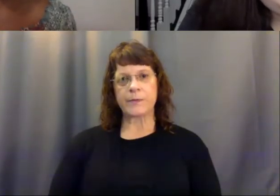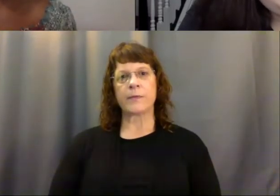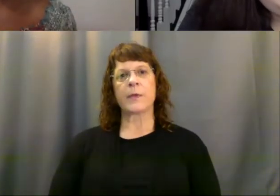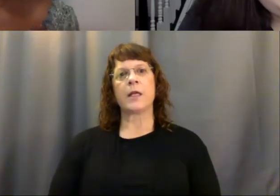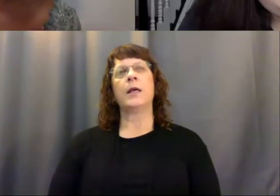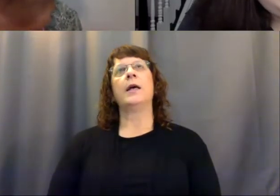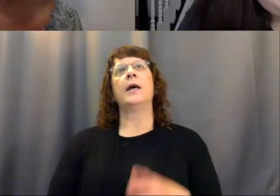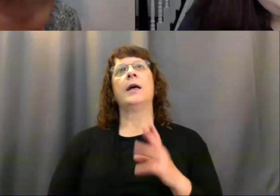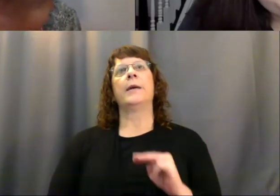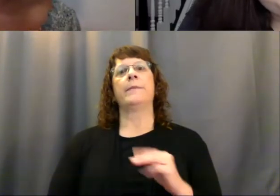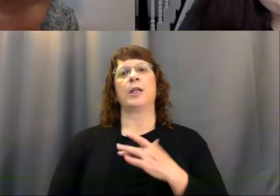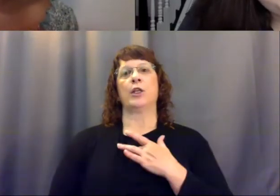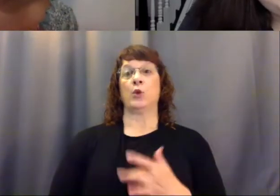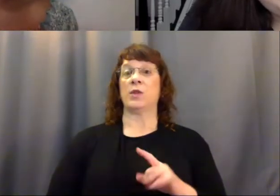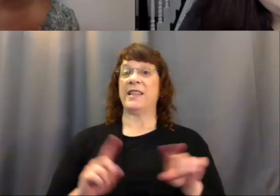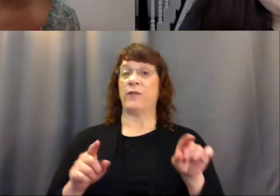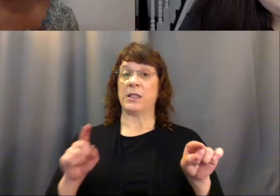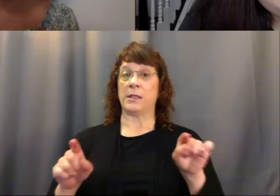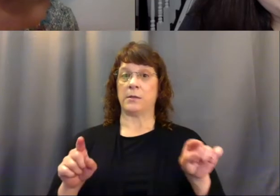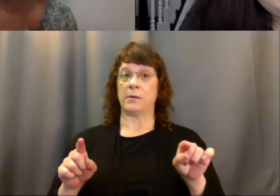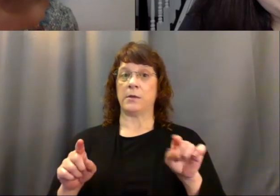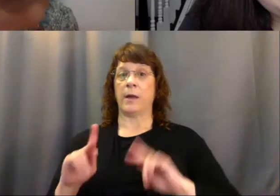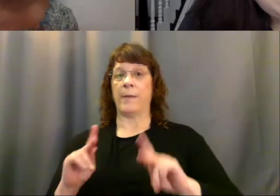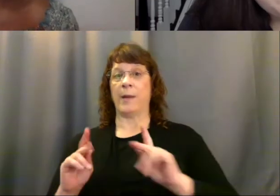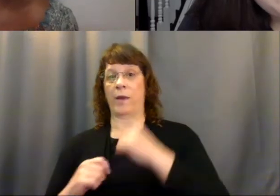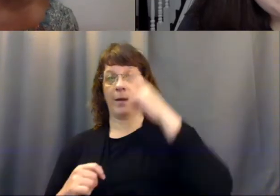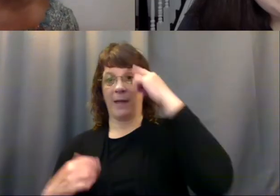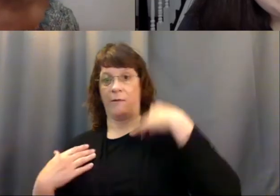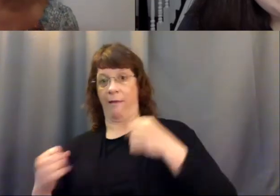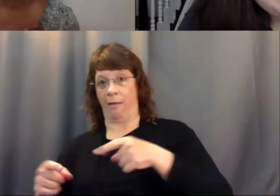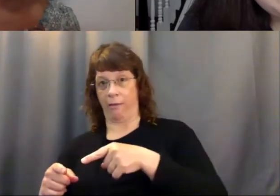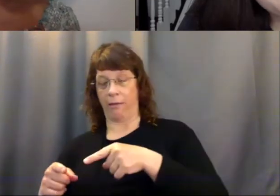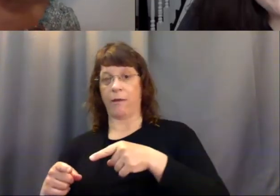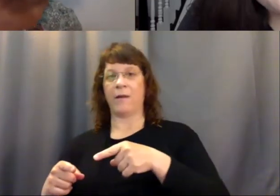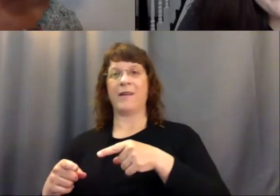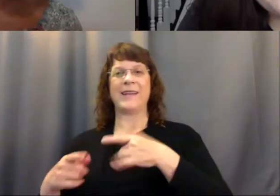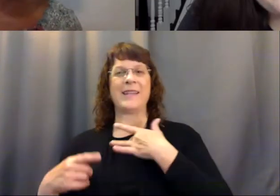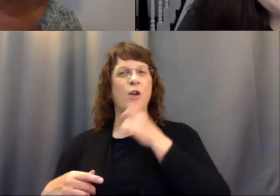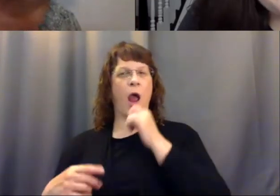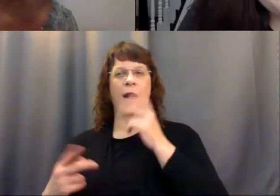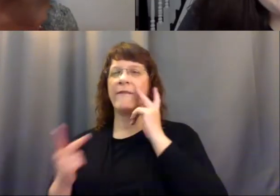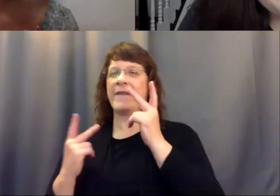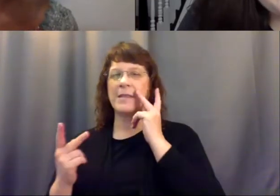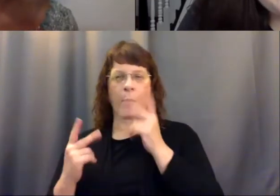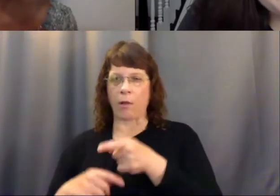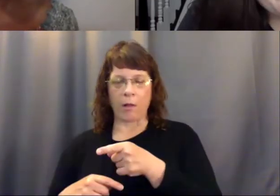The usual differences between individuals with mental health aren't as visible on anatomical scans as far as I know. Right.